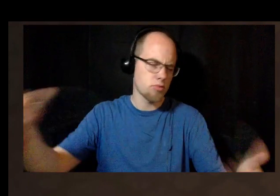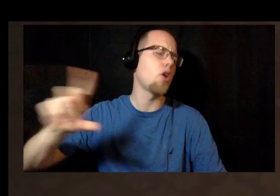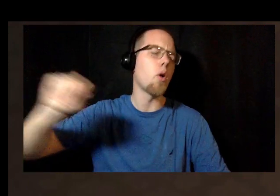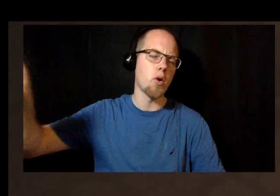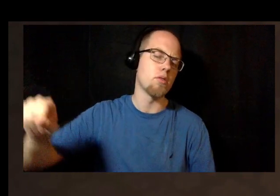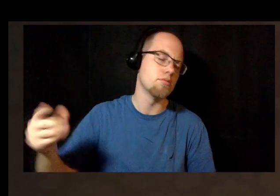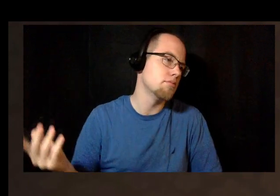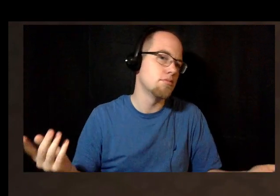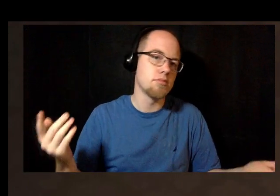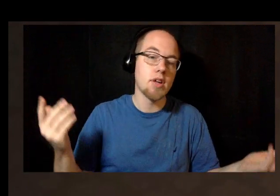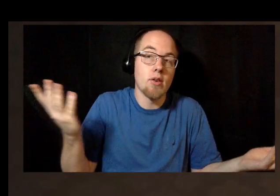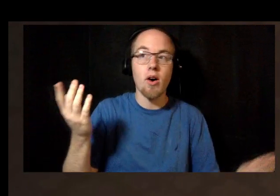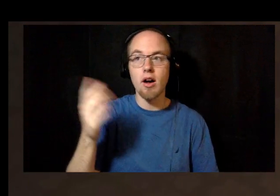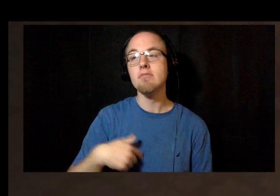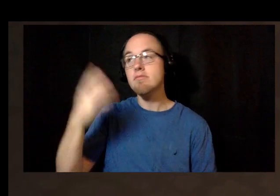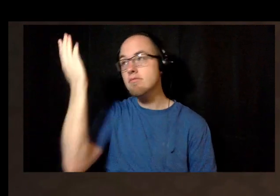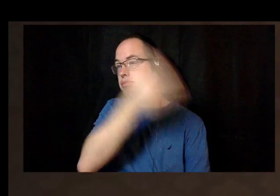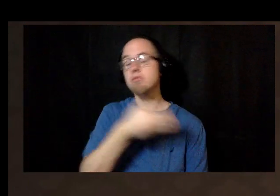fucking...